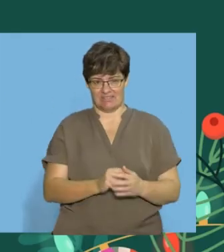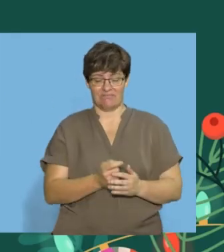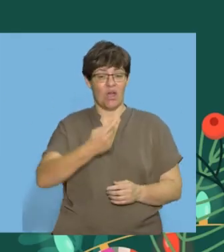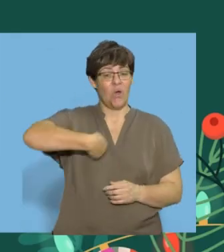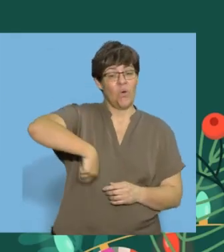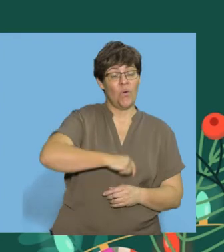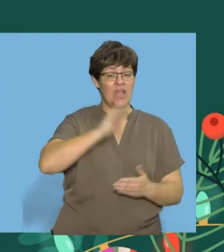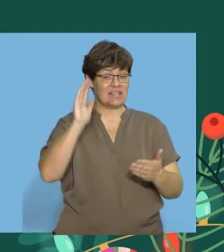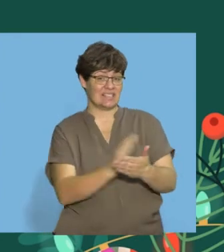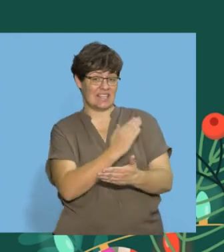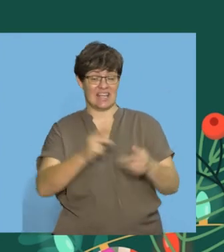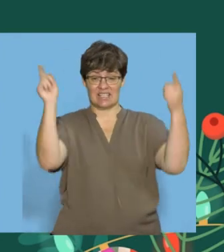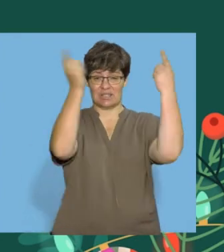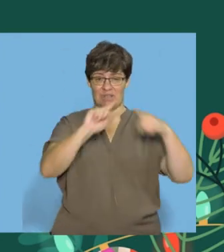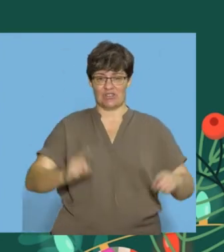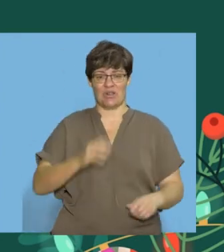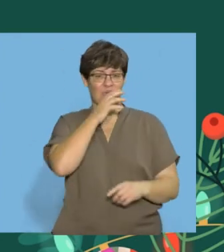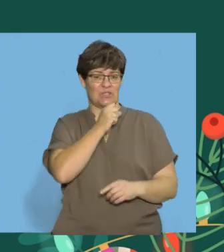sing special Christmas songs.